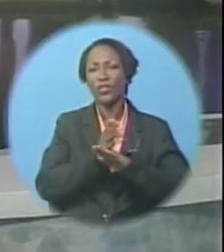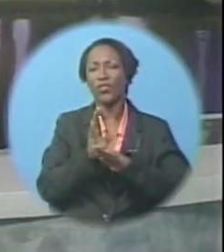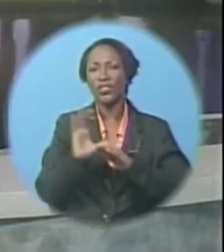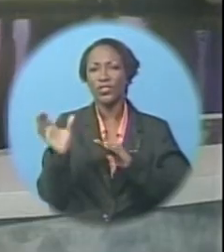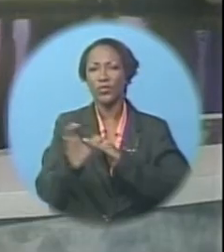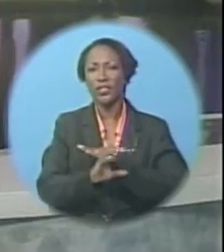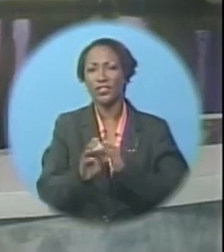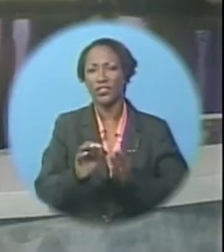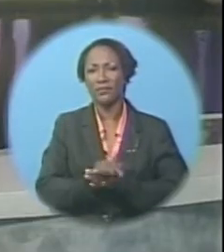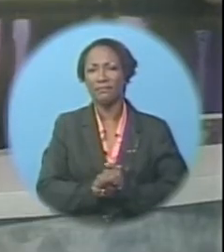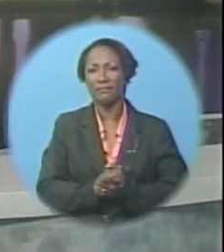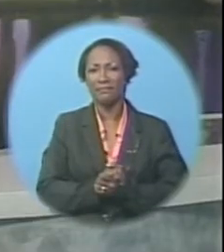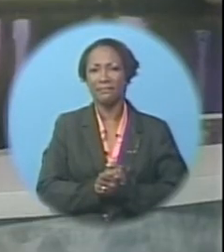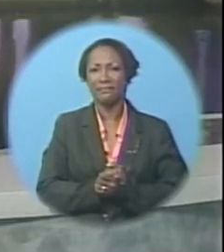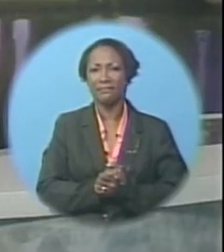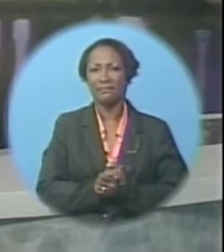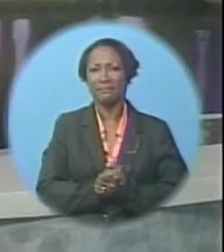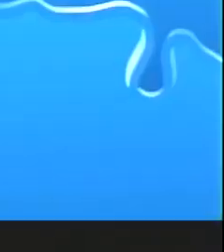region.